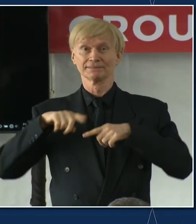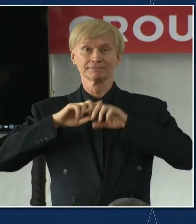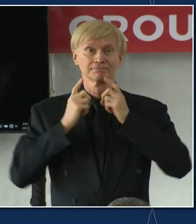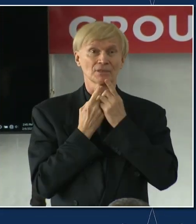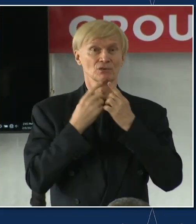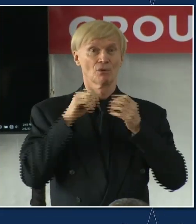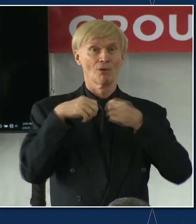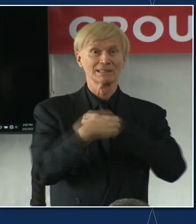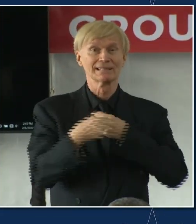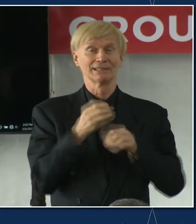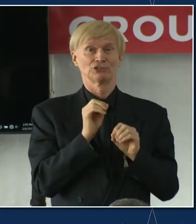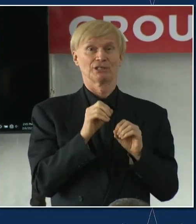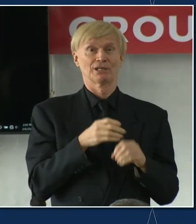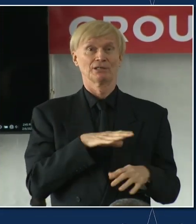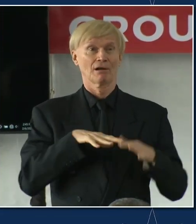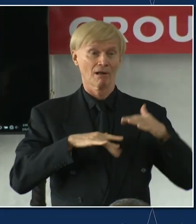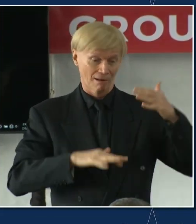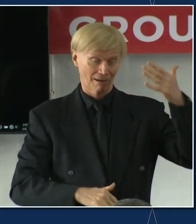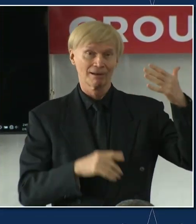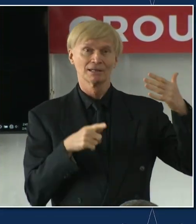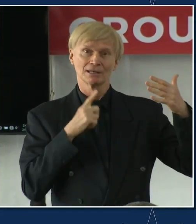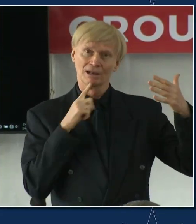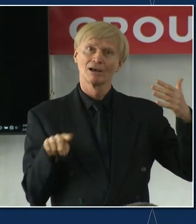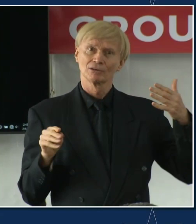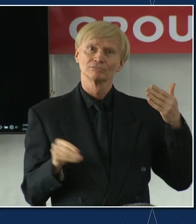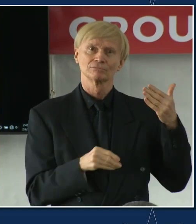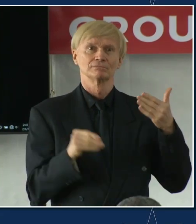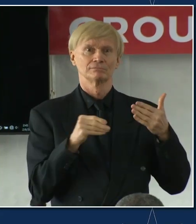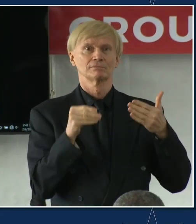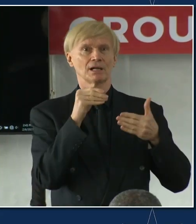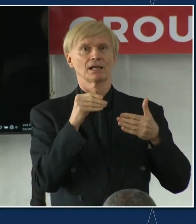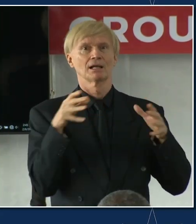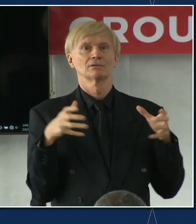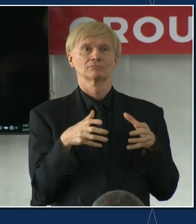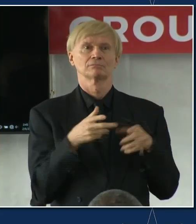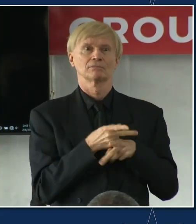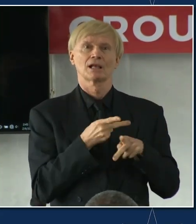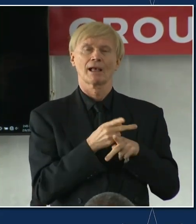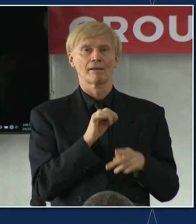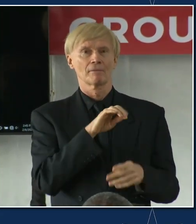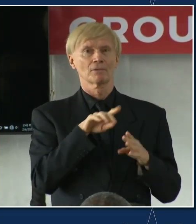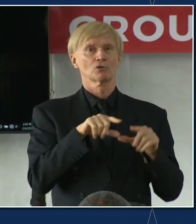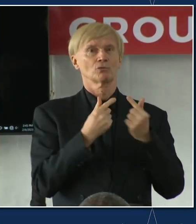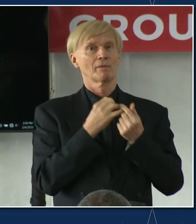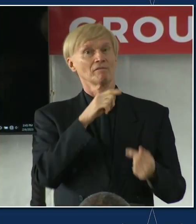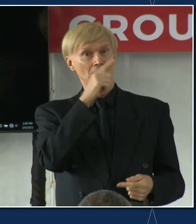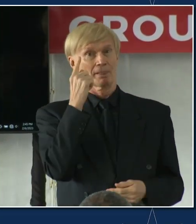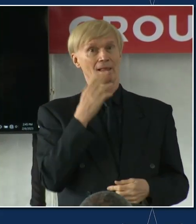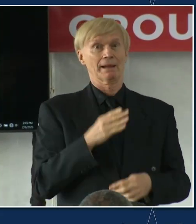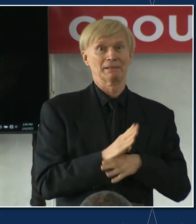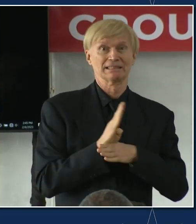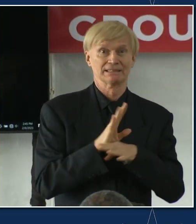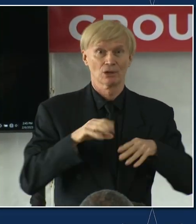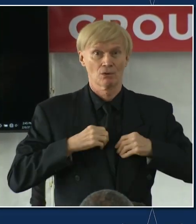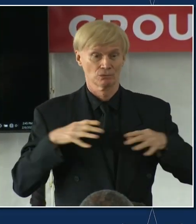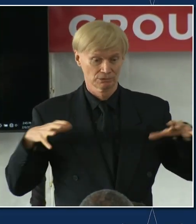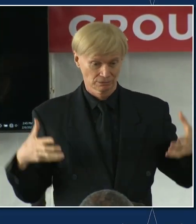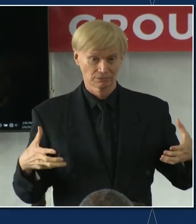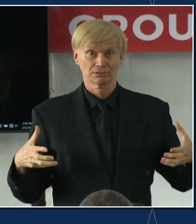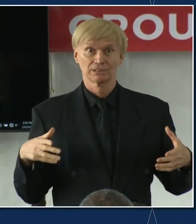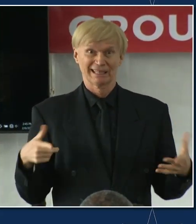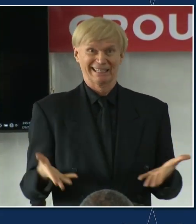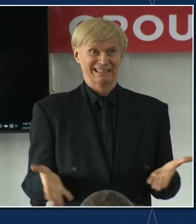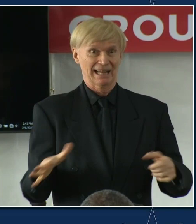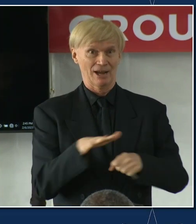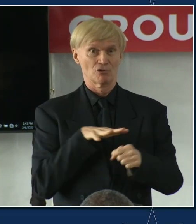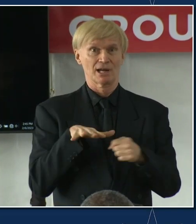SUBCO, is, as our name implies, a group of block clubs and businesses in the area